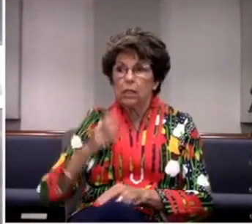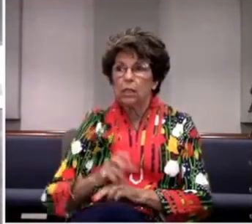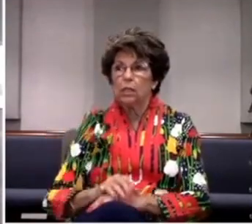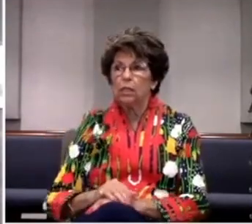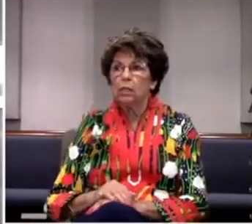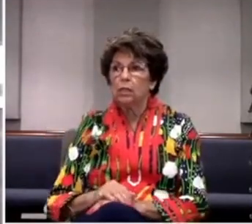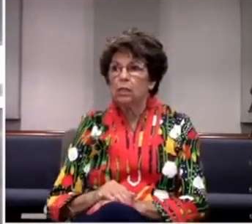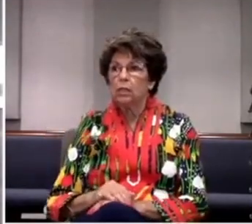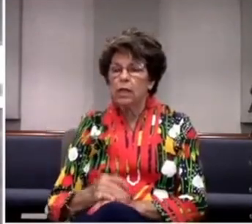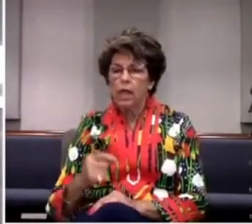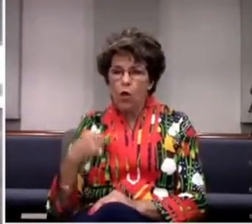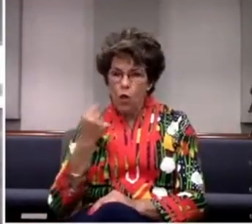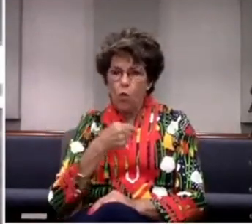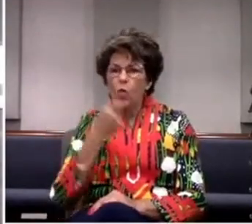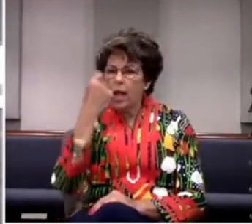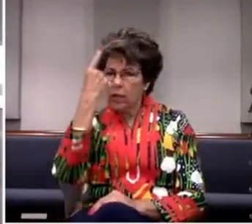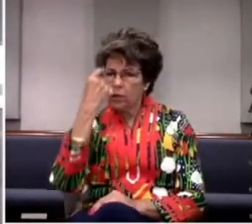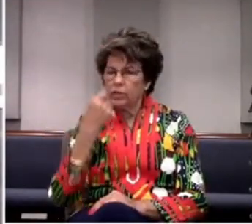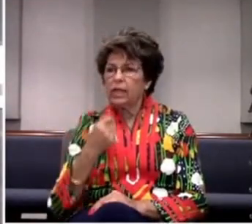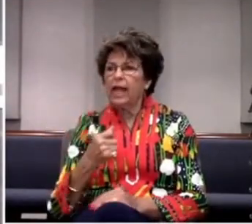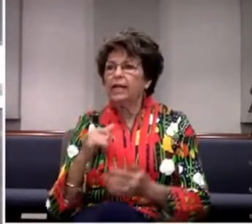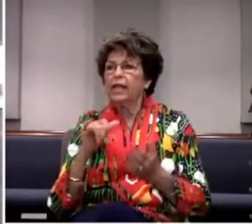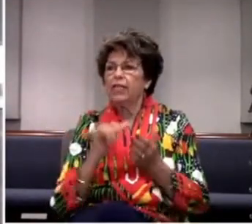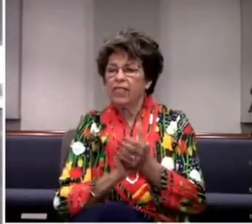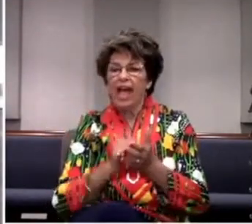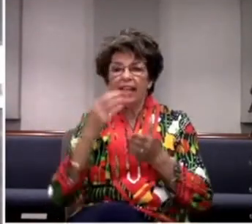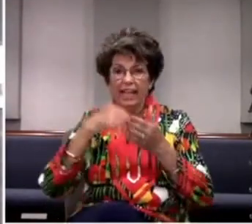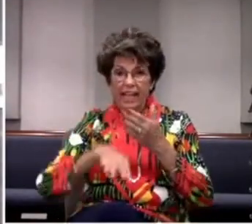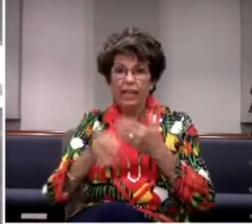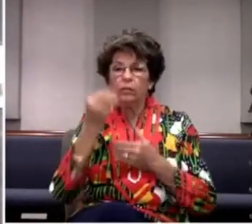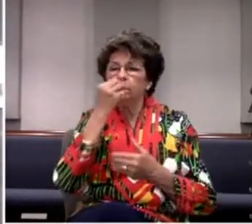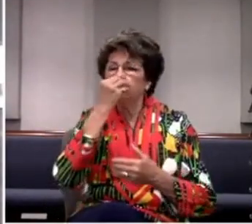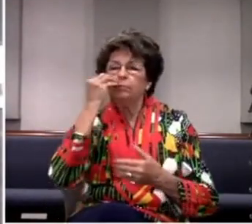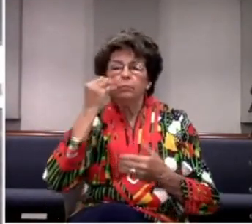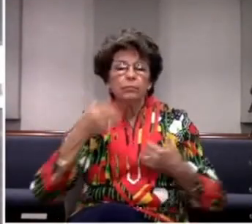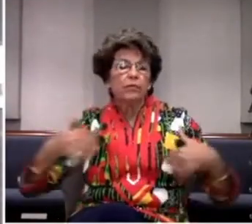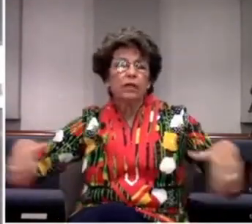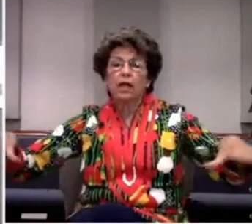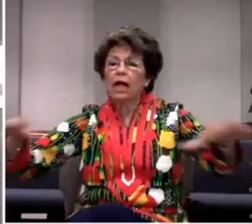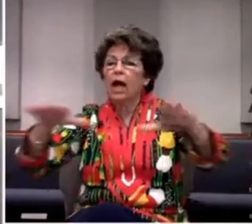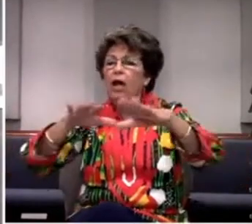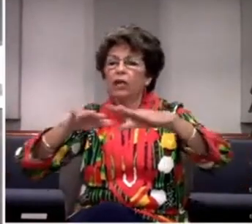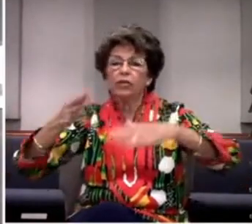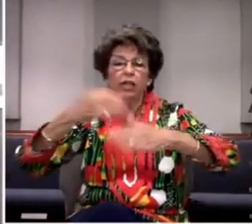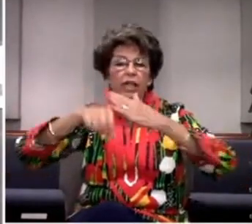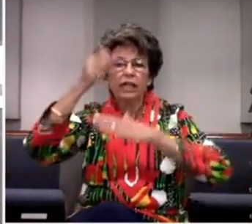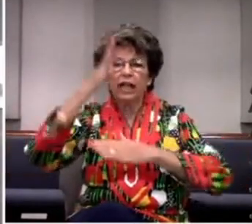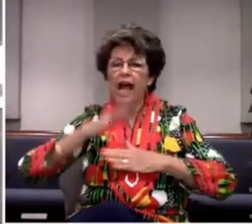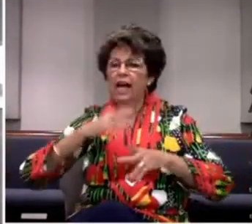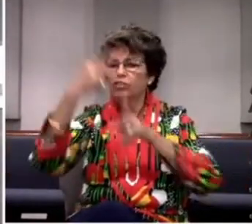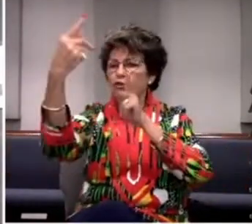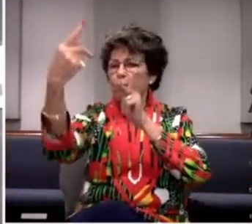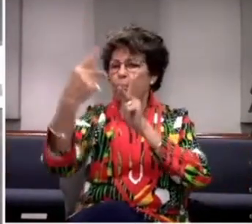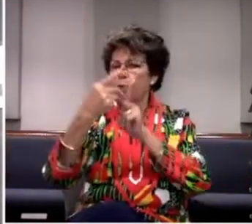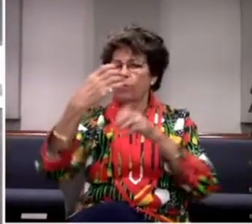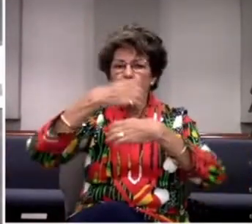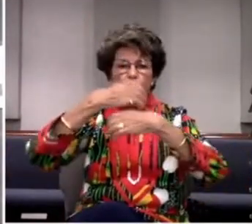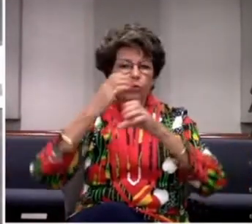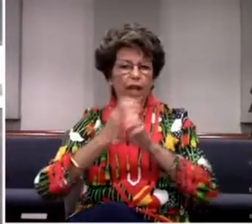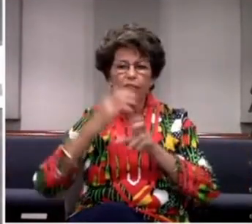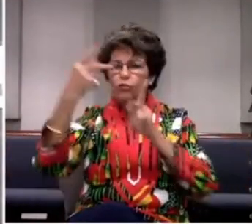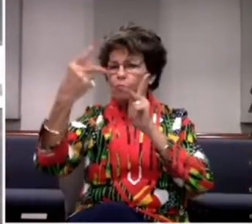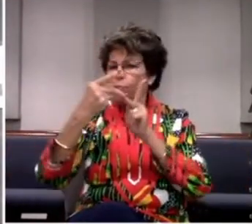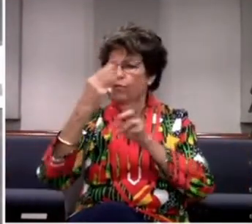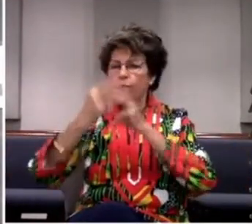So we understand that in the garden, in God's perfect creation, in his perfect world, God